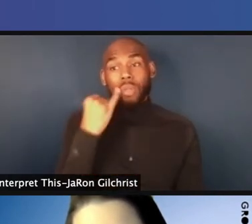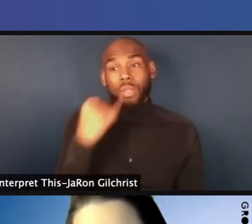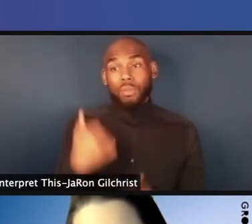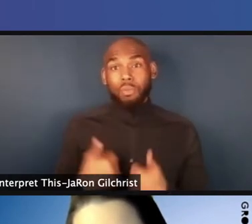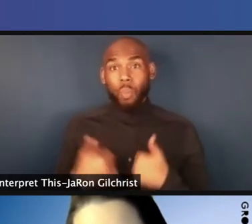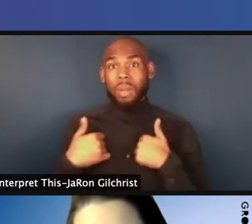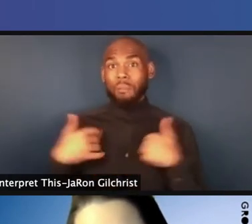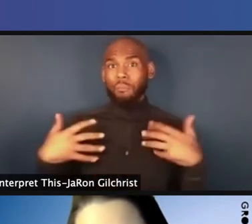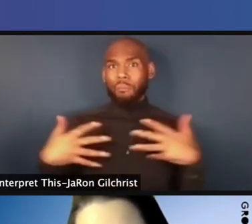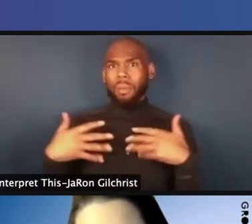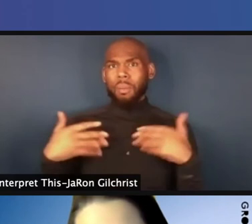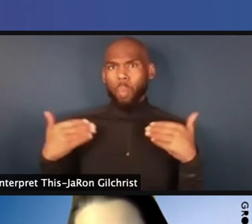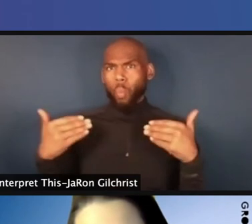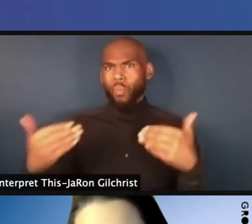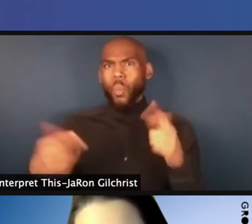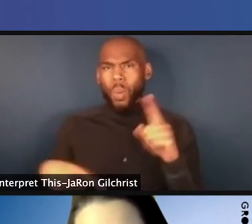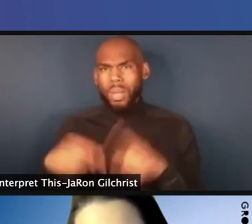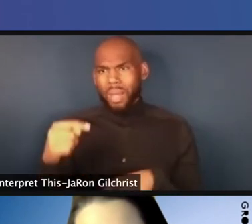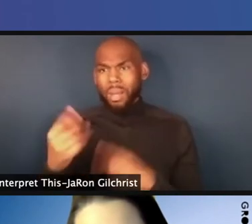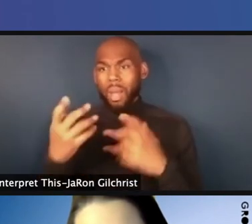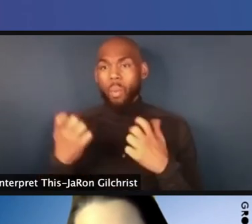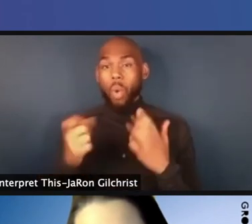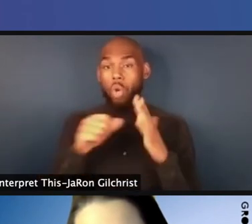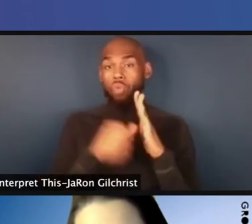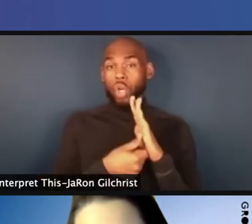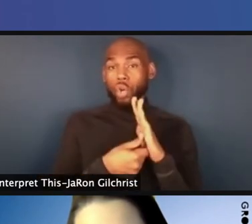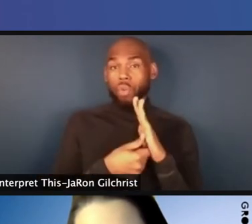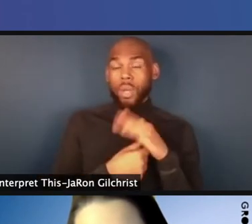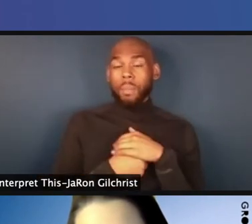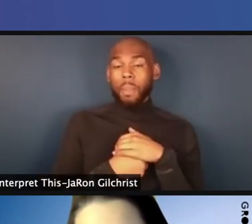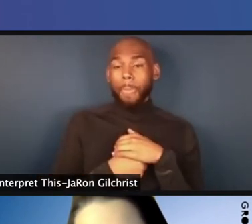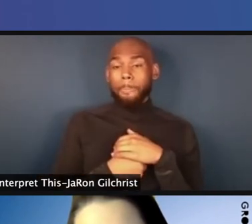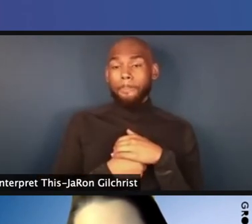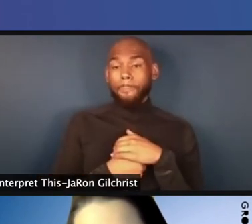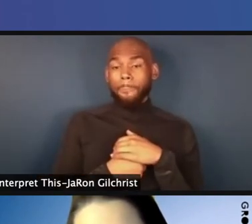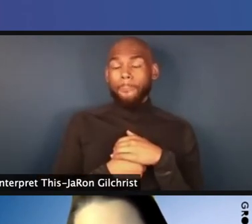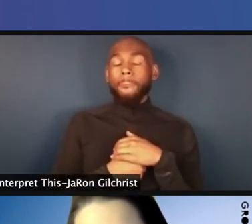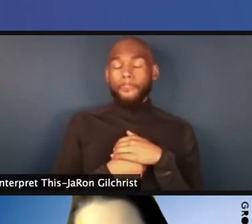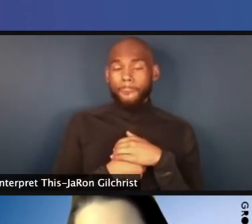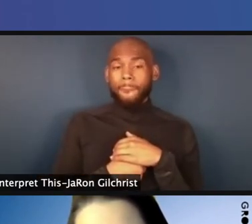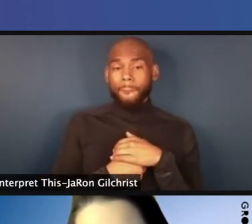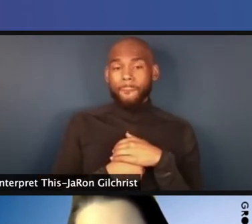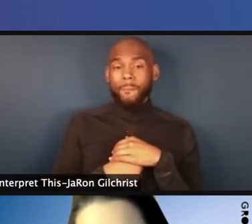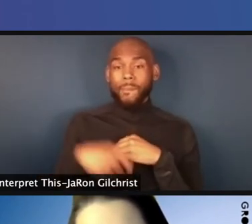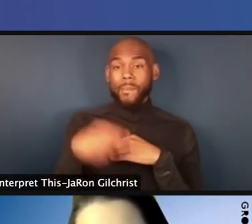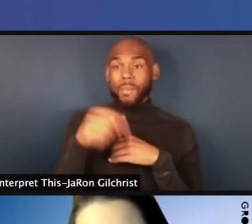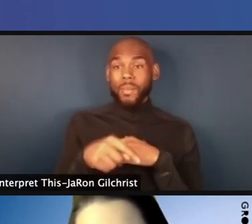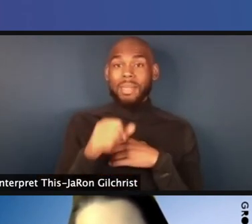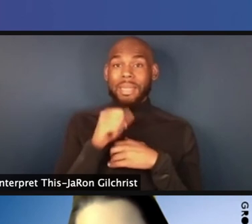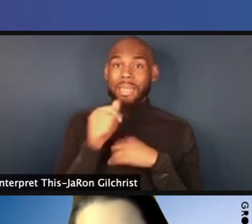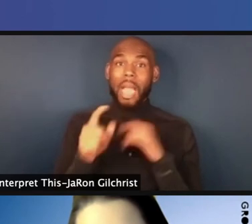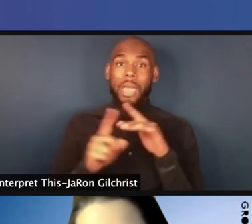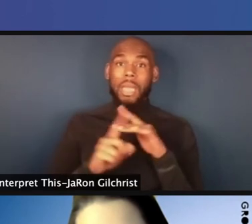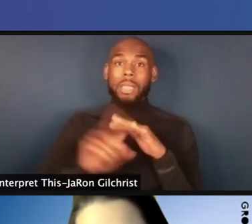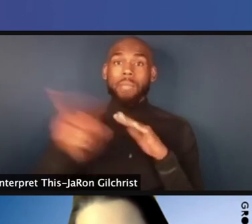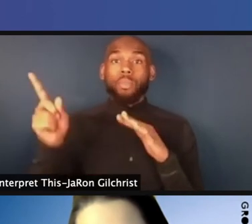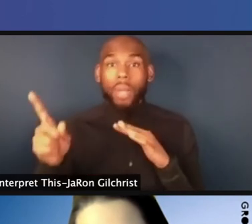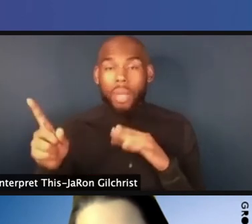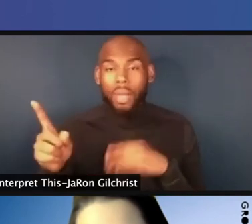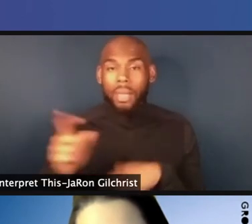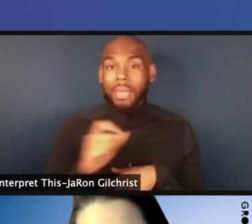forward. And also furthermore, I just wanted to reiterate that this is not a sprint, nor is it a